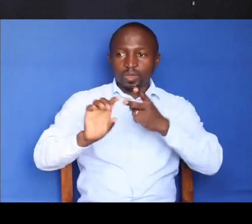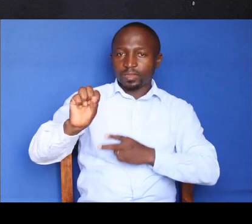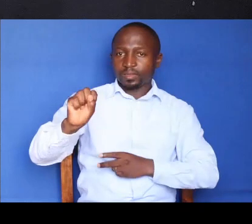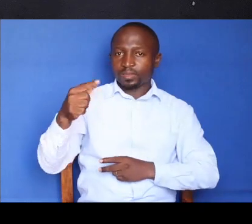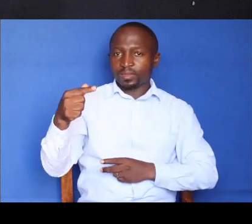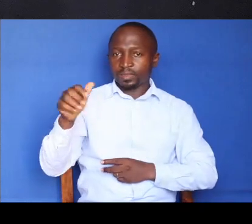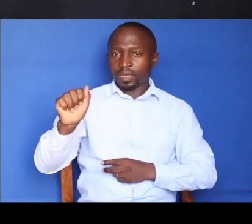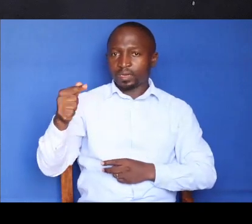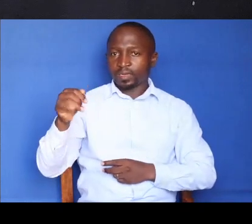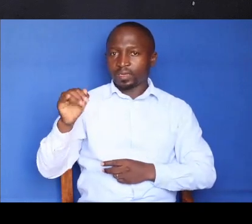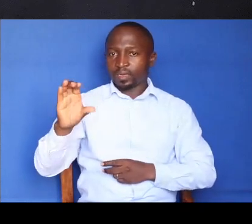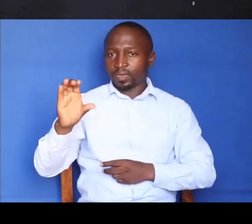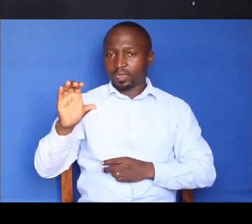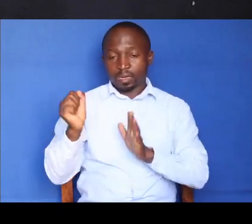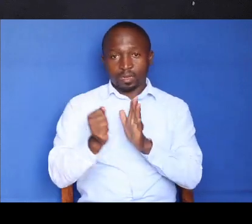river